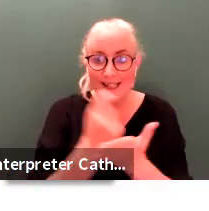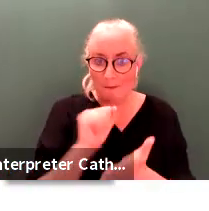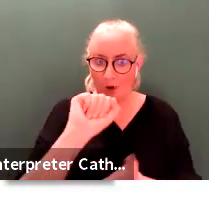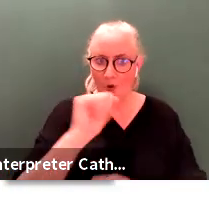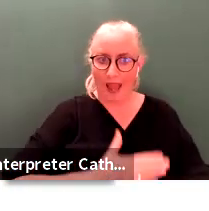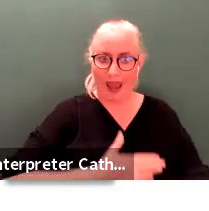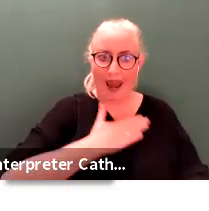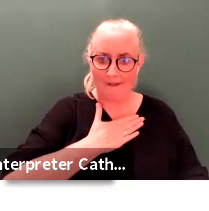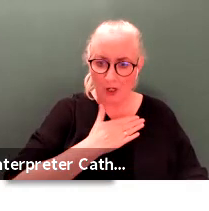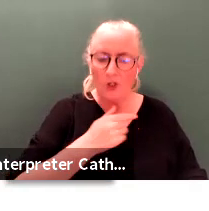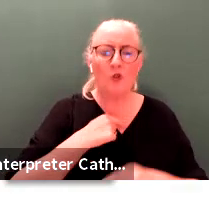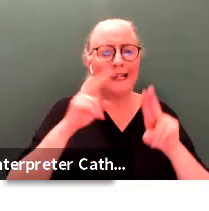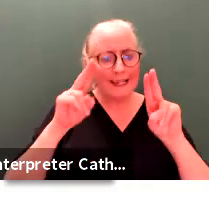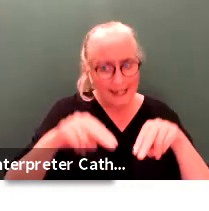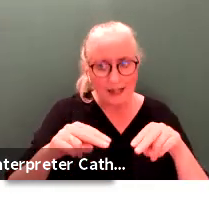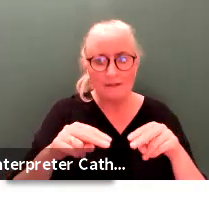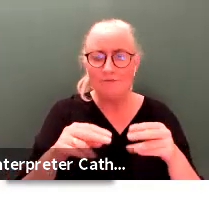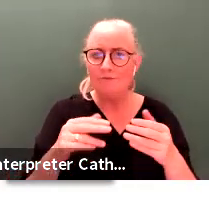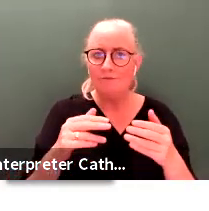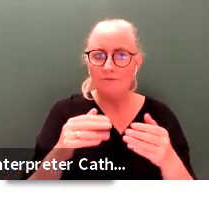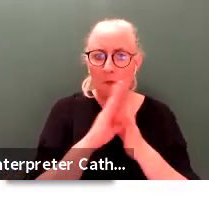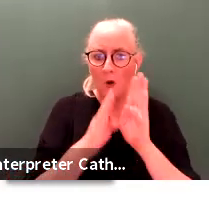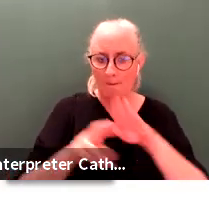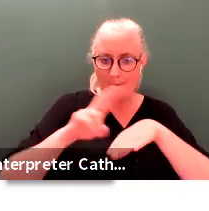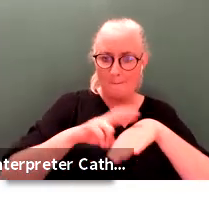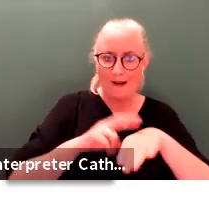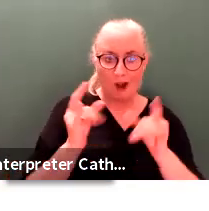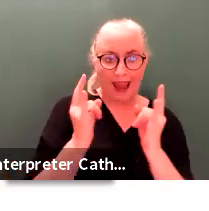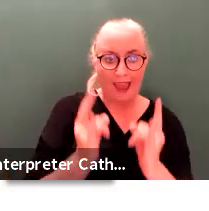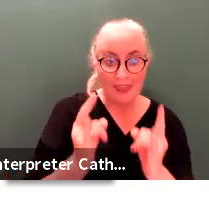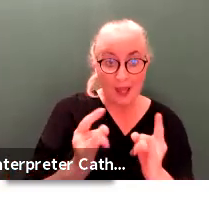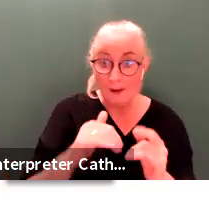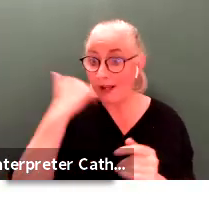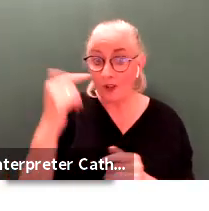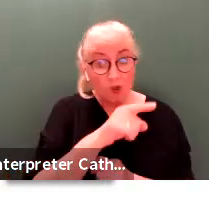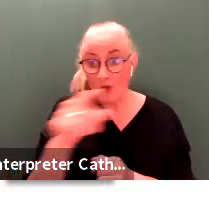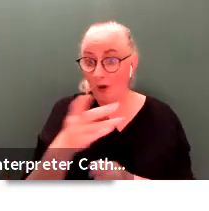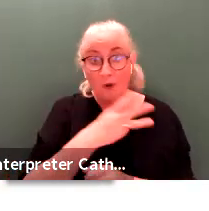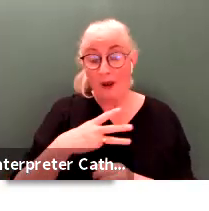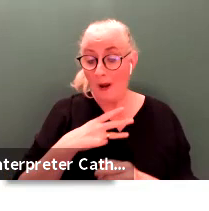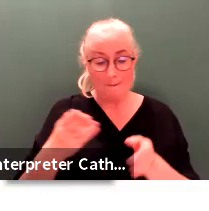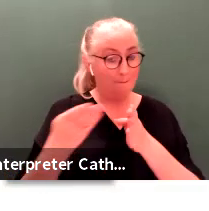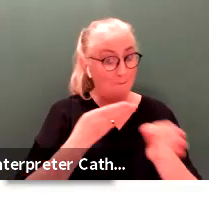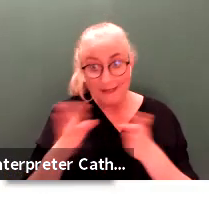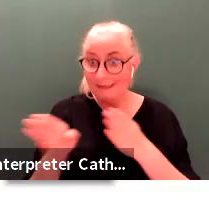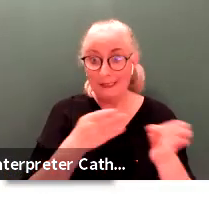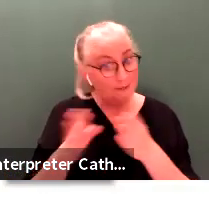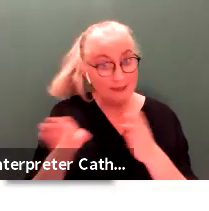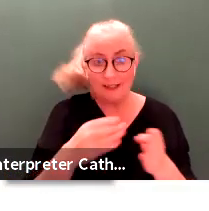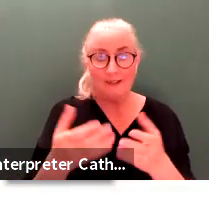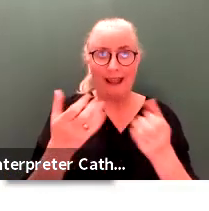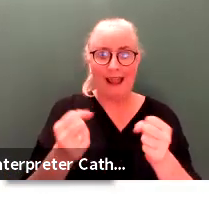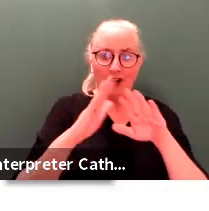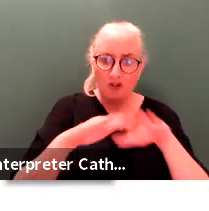you can set yourself up and optimize your health. You have probably been being so busy, you know, if you've had